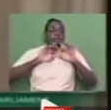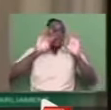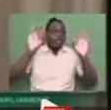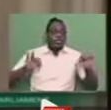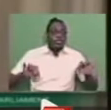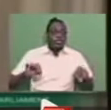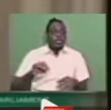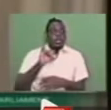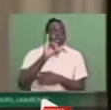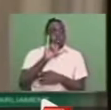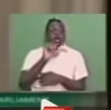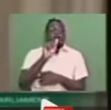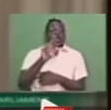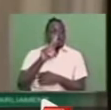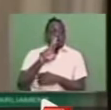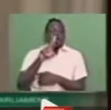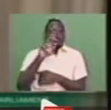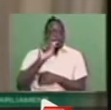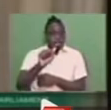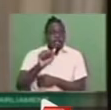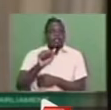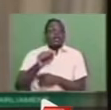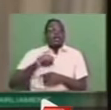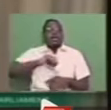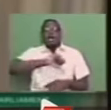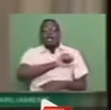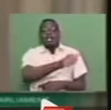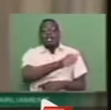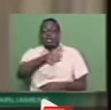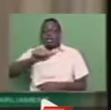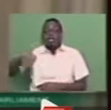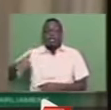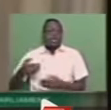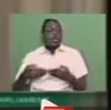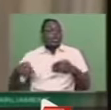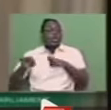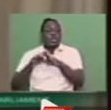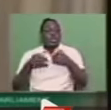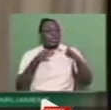was before COVID. Remember that. Remember that. Before COVID.